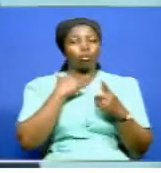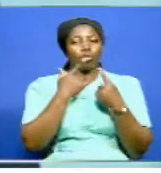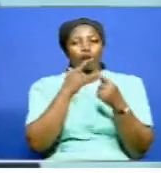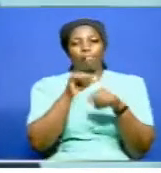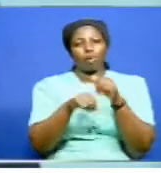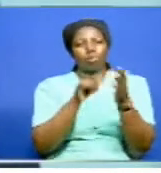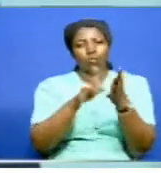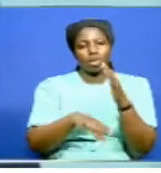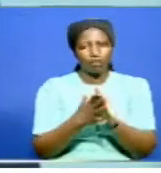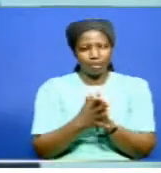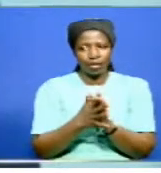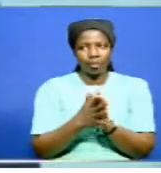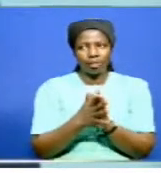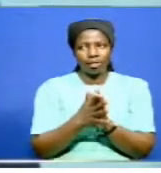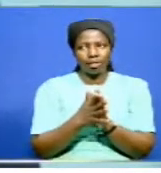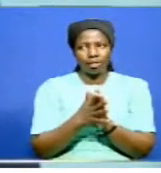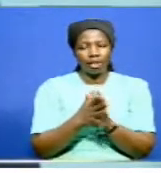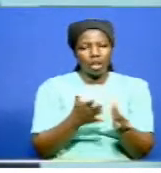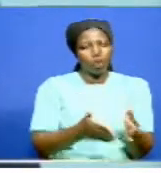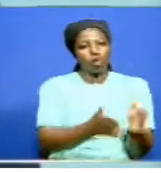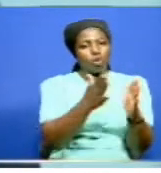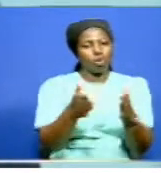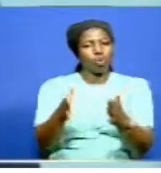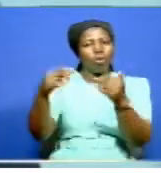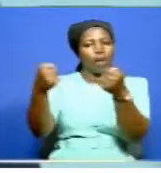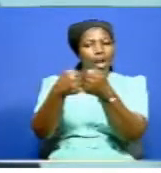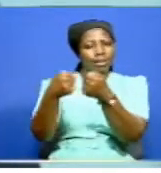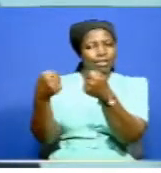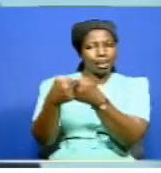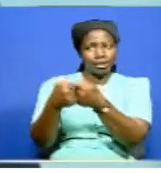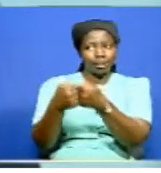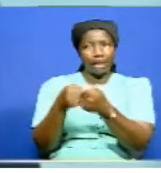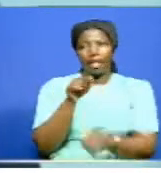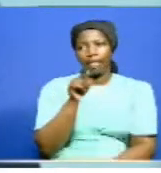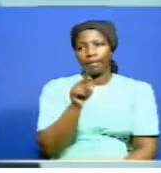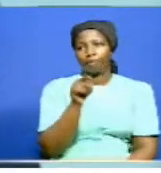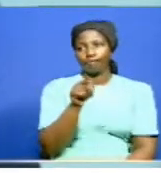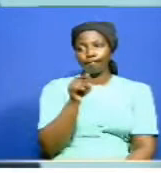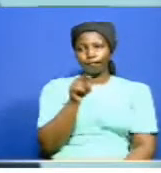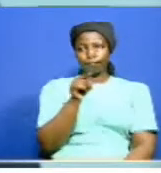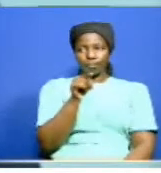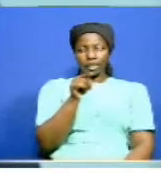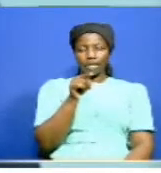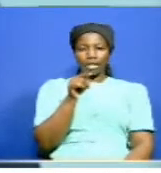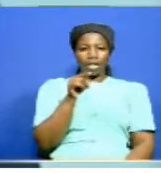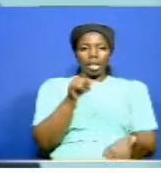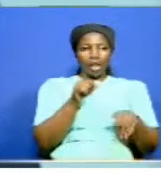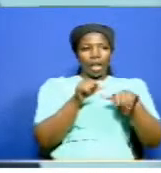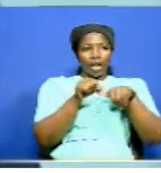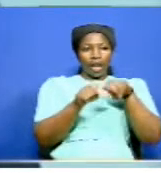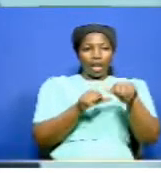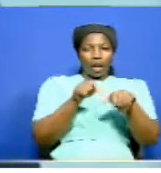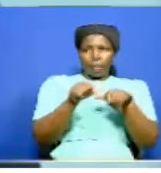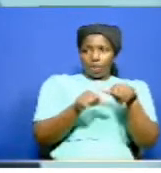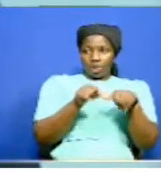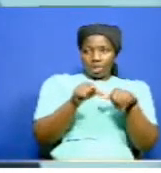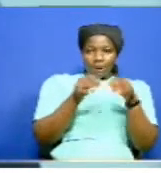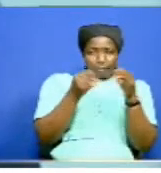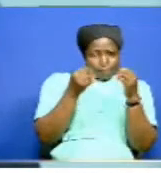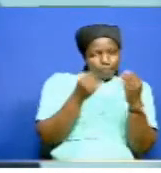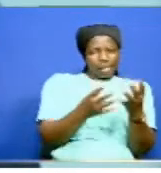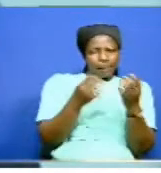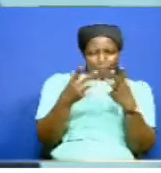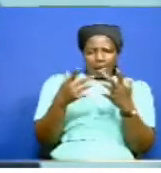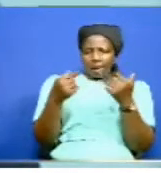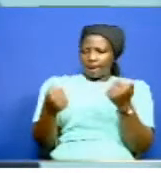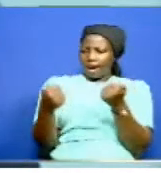the crashes on our roads. And this is about the many